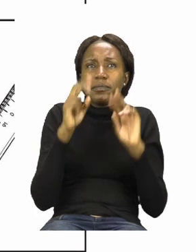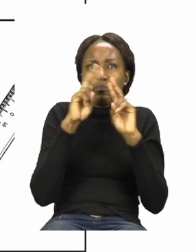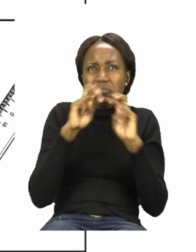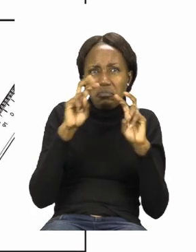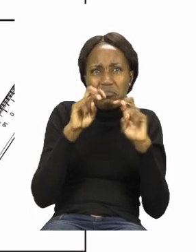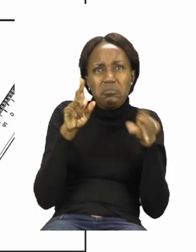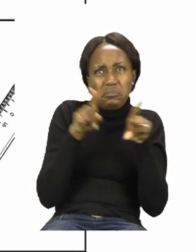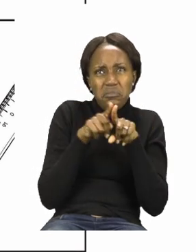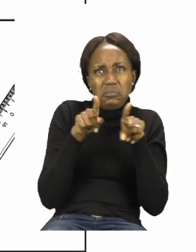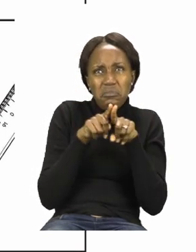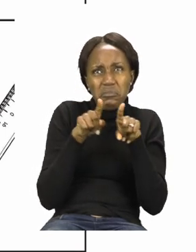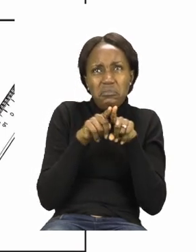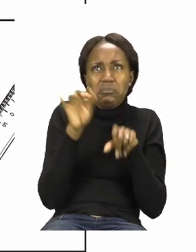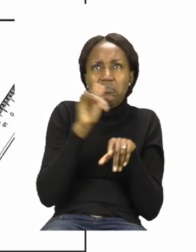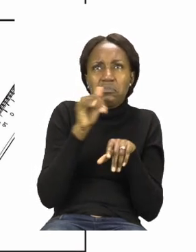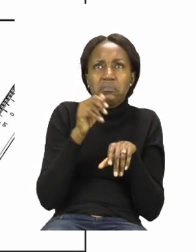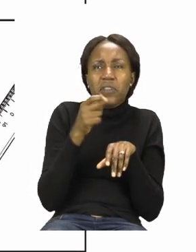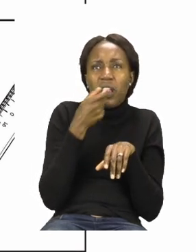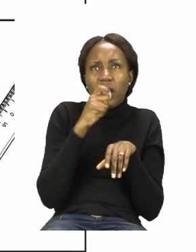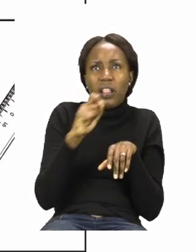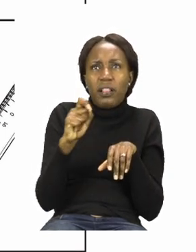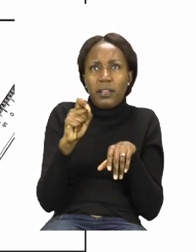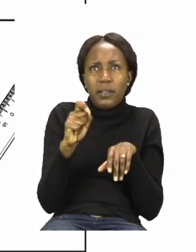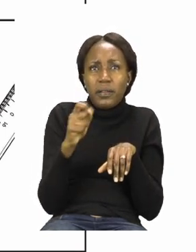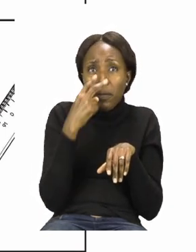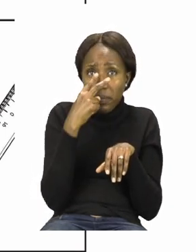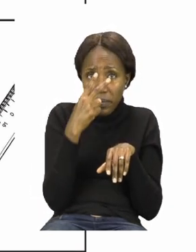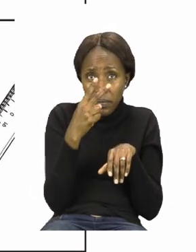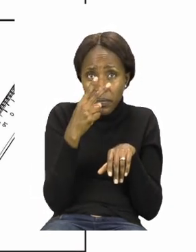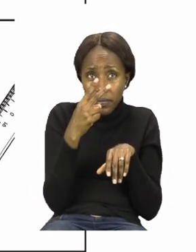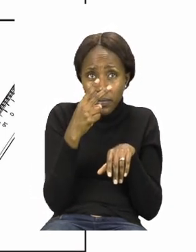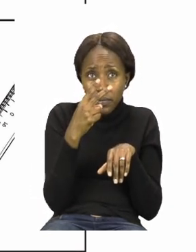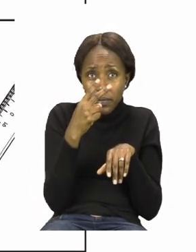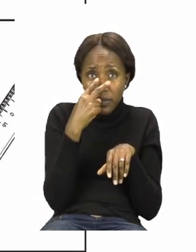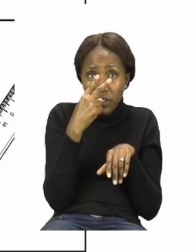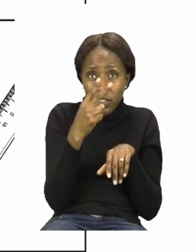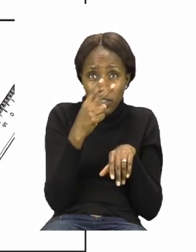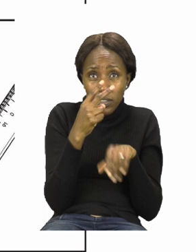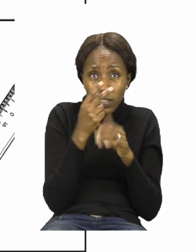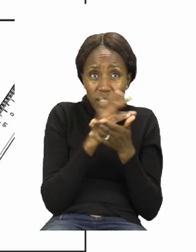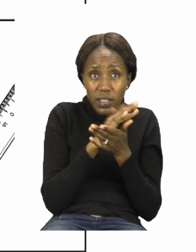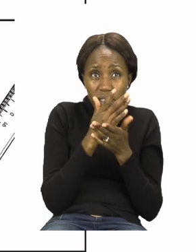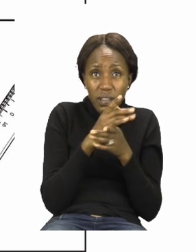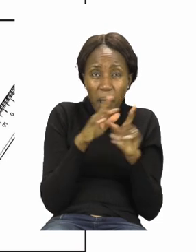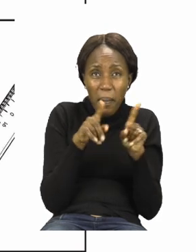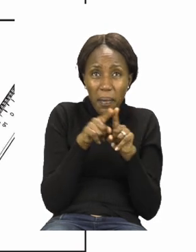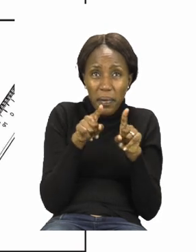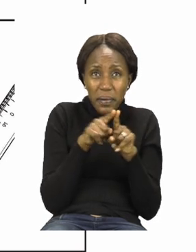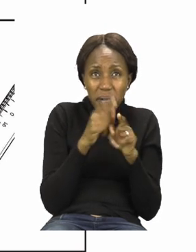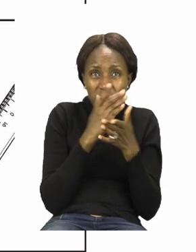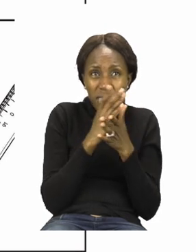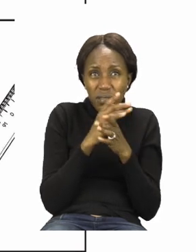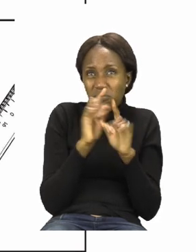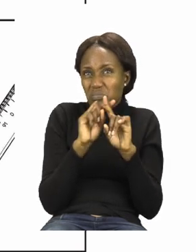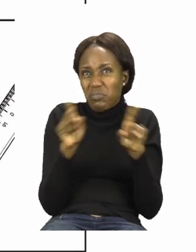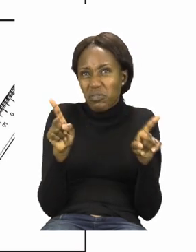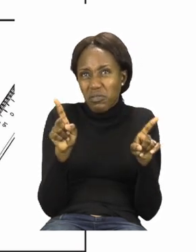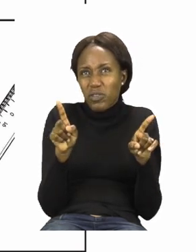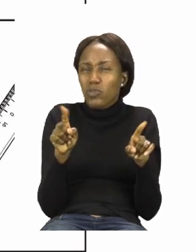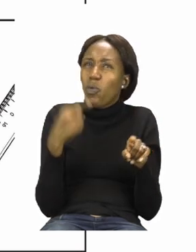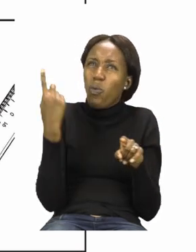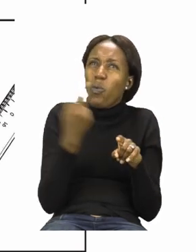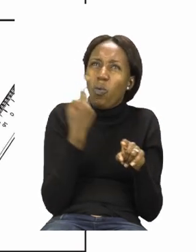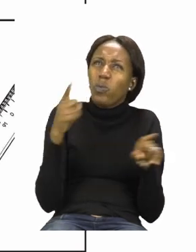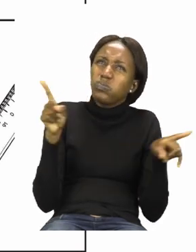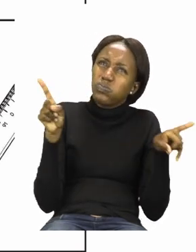size. If you look carefully, you can see that there are some that are the same and some that are not the same with the